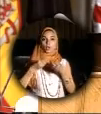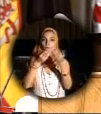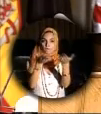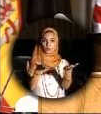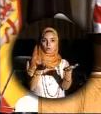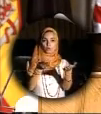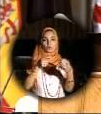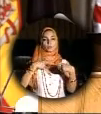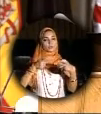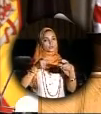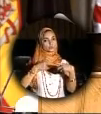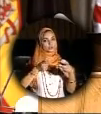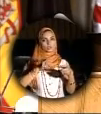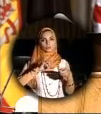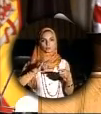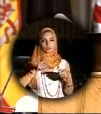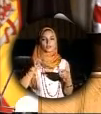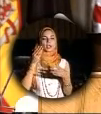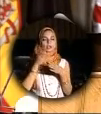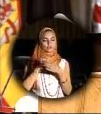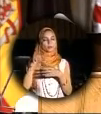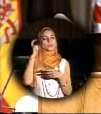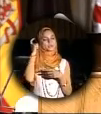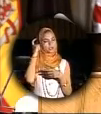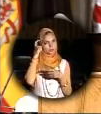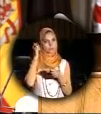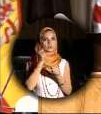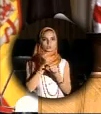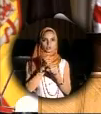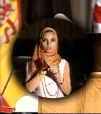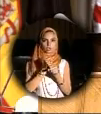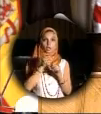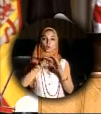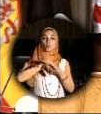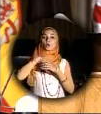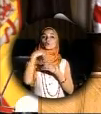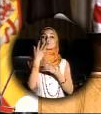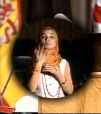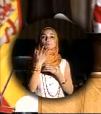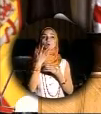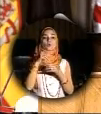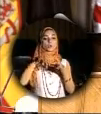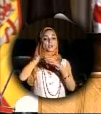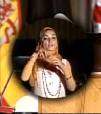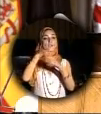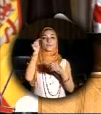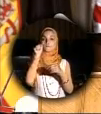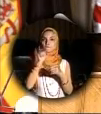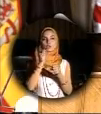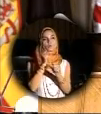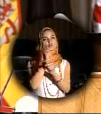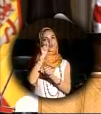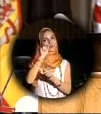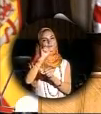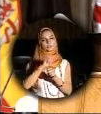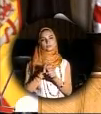allow people with disability to work and be productive with all the positive aspects. So I